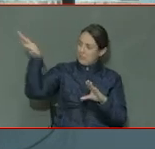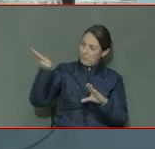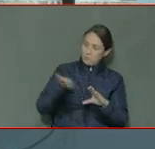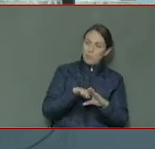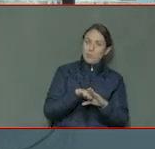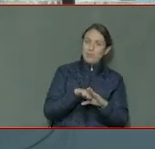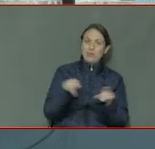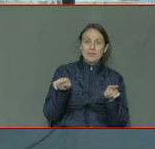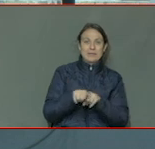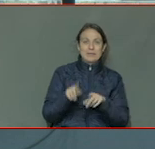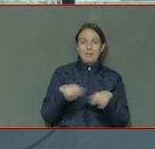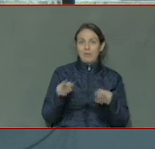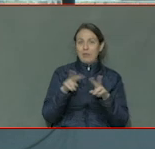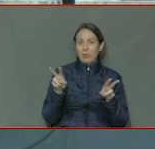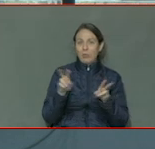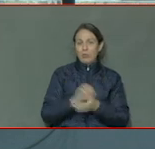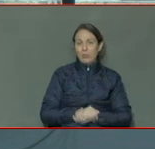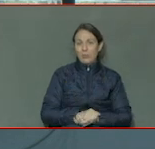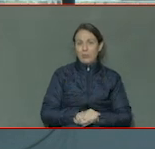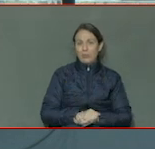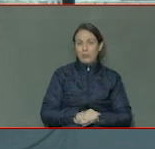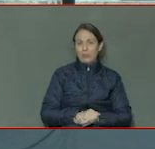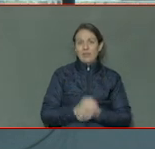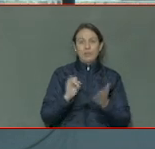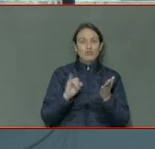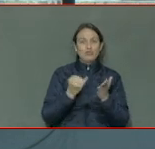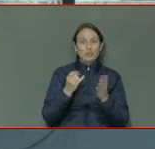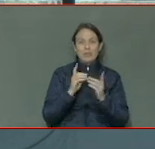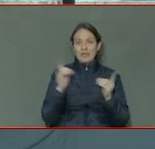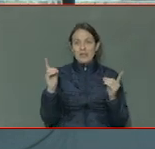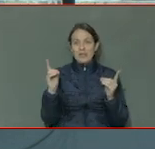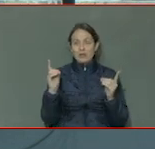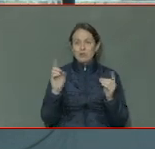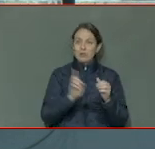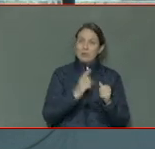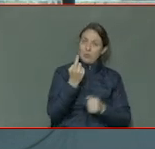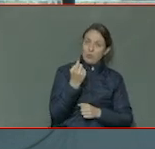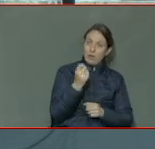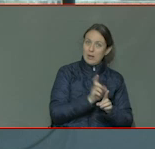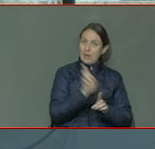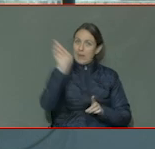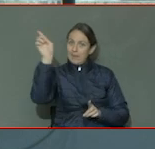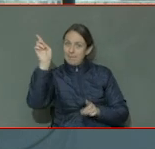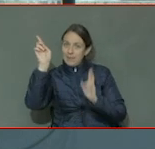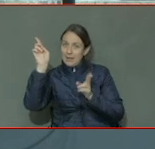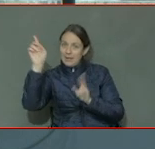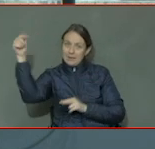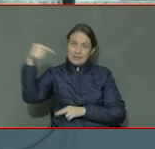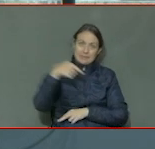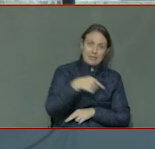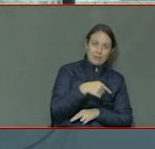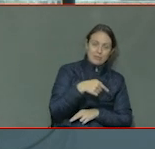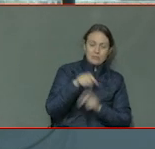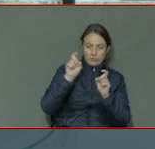the same value. Just in the opposite direction, but now it is a scalar quantity.